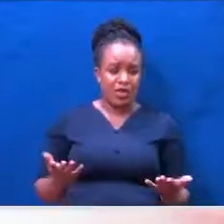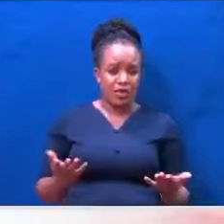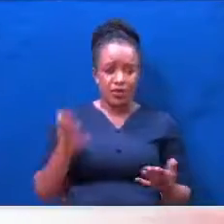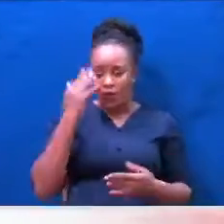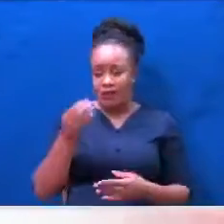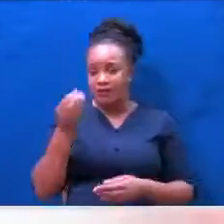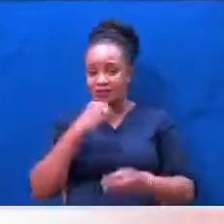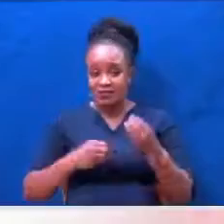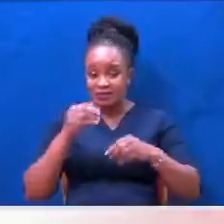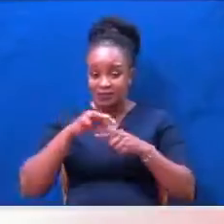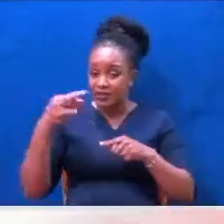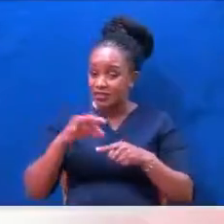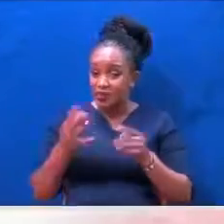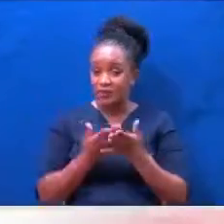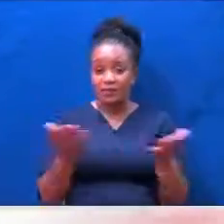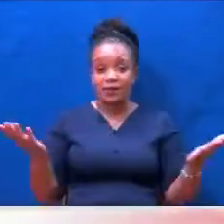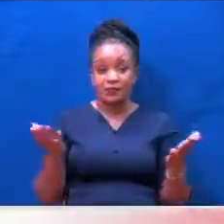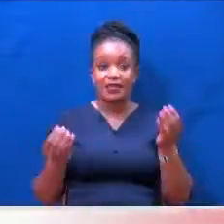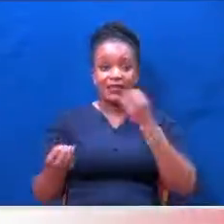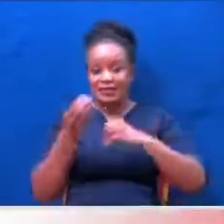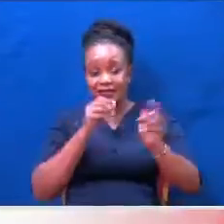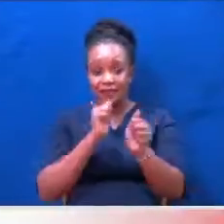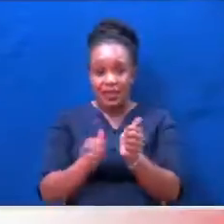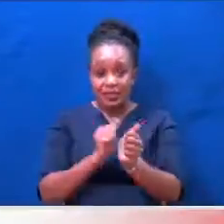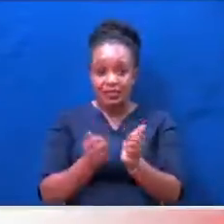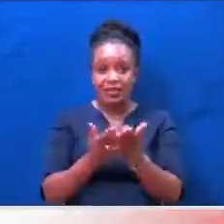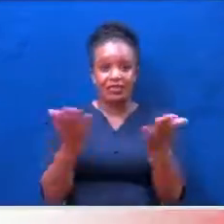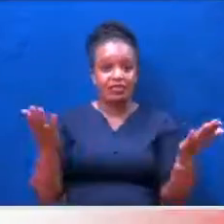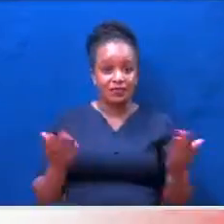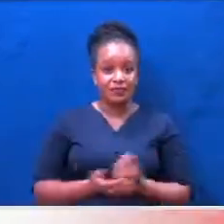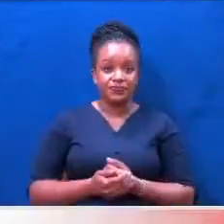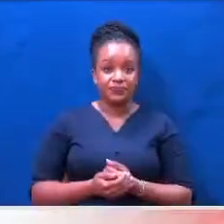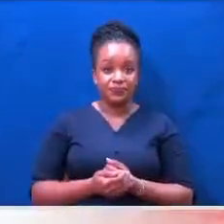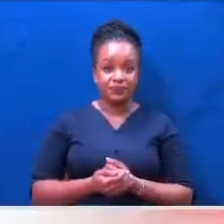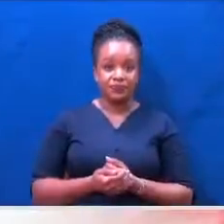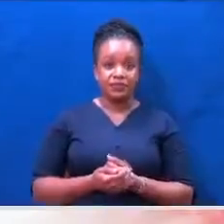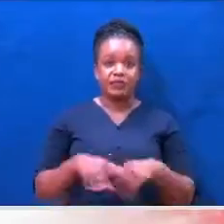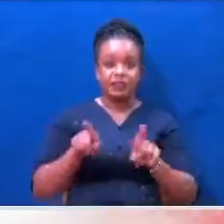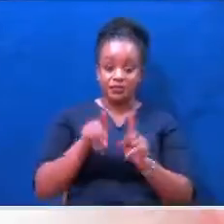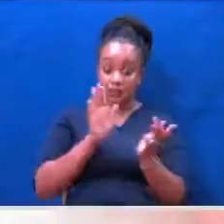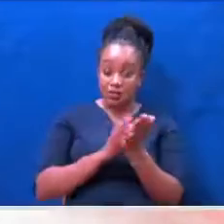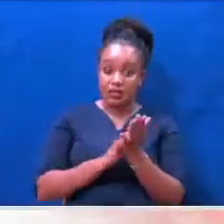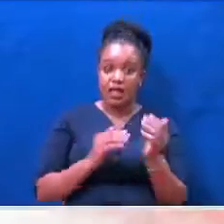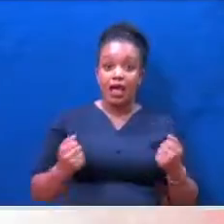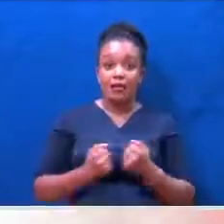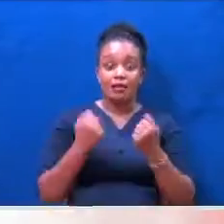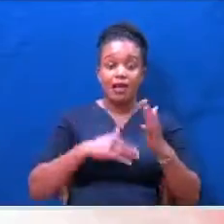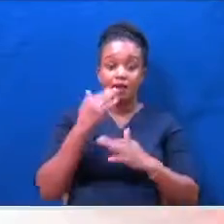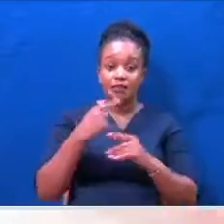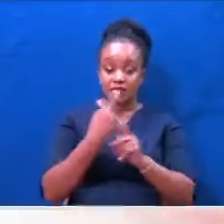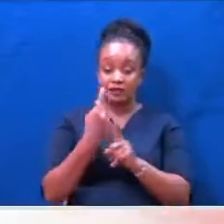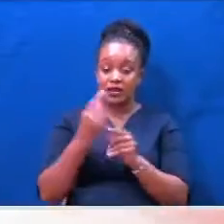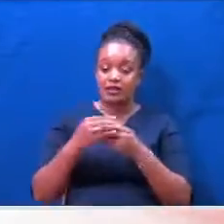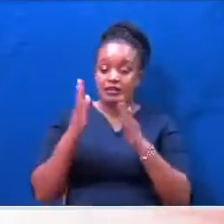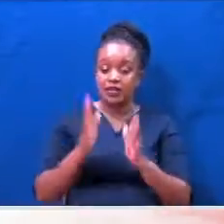boga kule chini, anakulanga mahidi kule chini. These remarks were made after leaders of several political parties